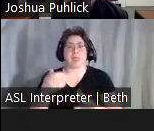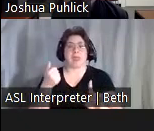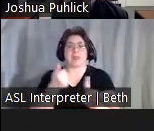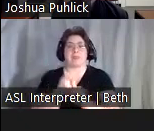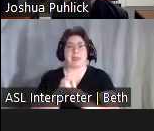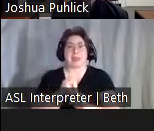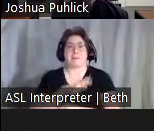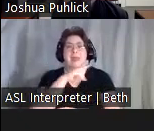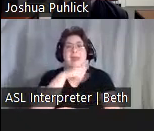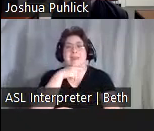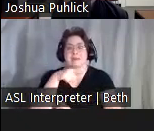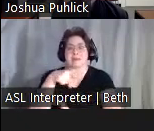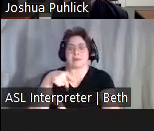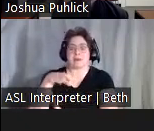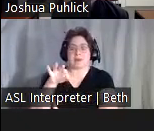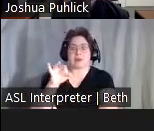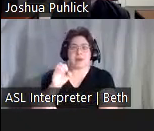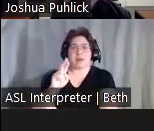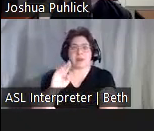longleaf pinelands?